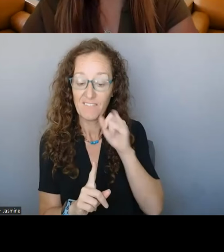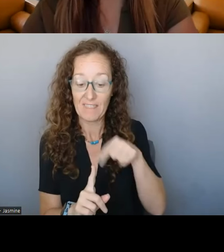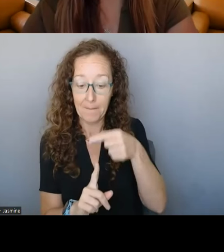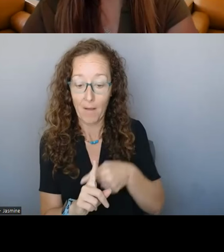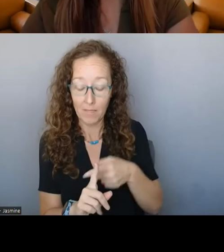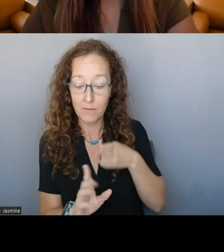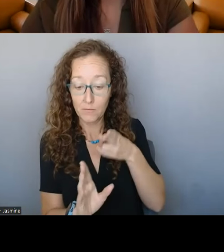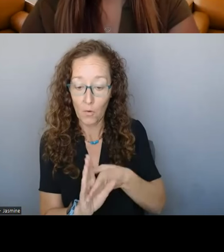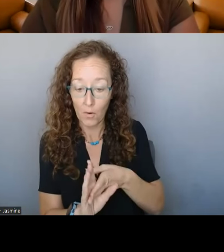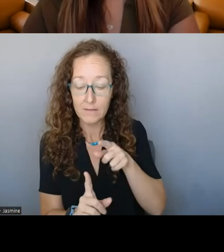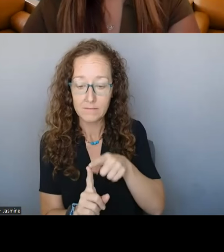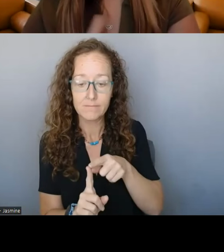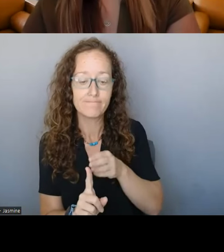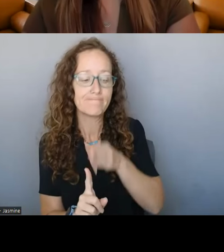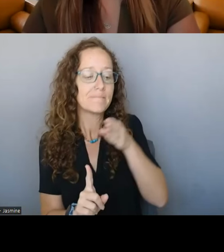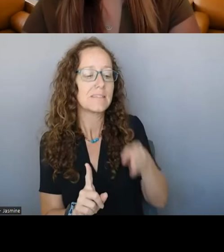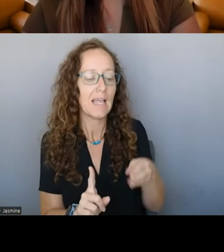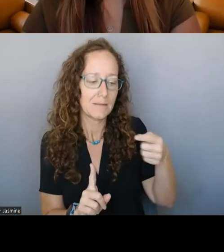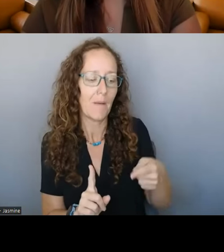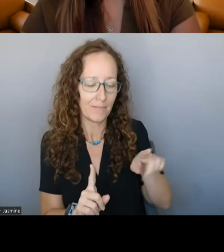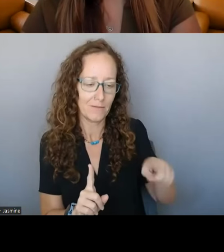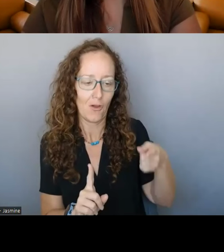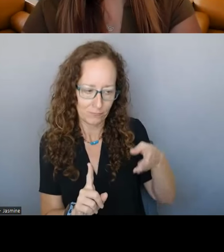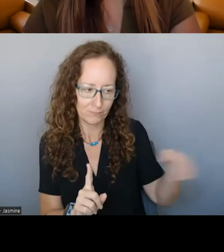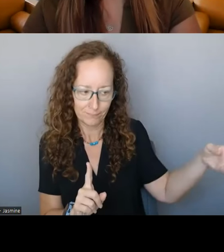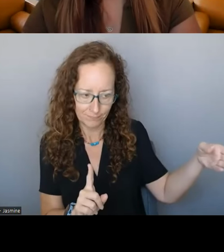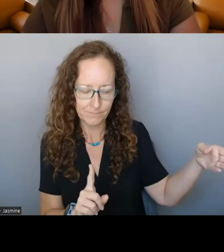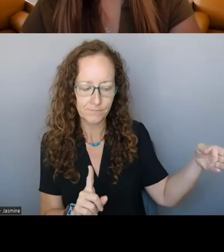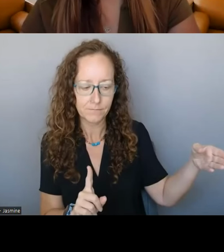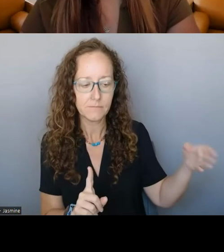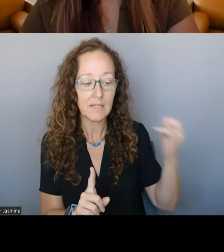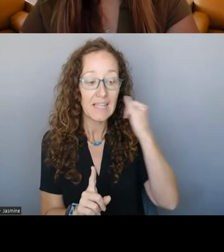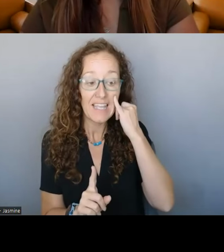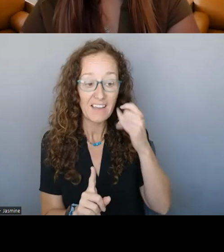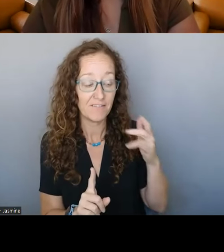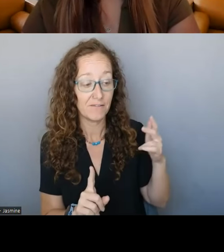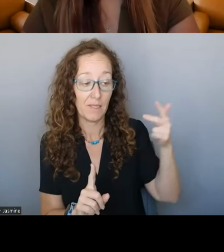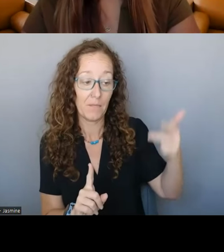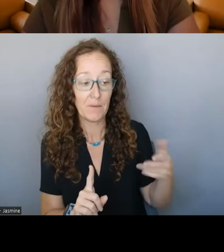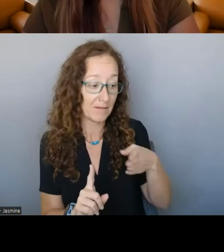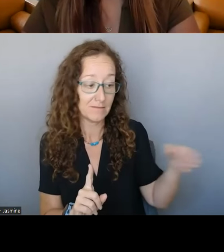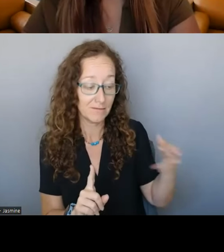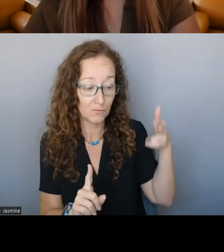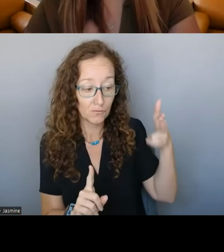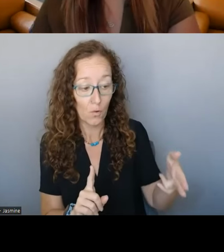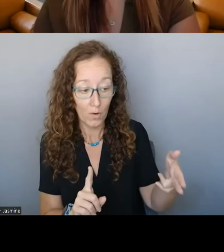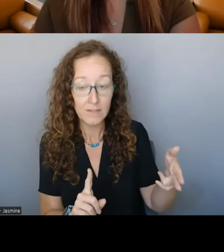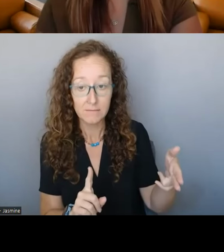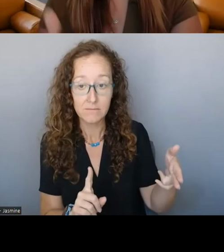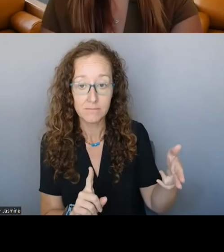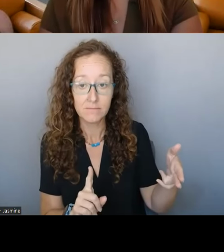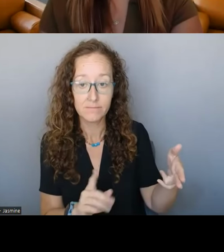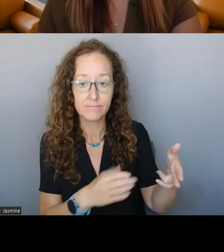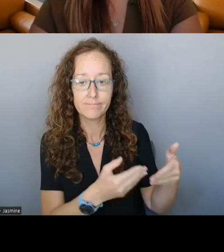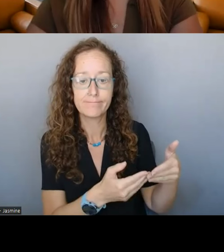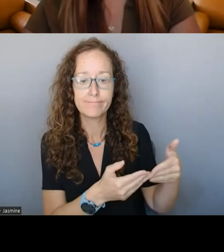your birthday month. And then the first month after, that coverage will begin 3 months after your birthday month, and so on. So